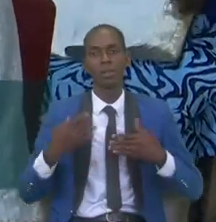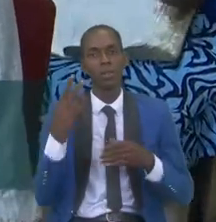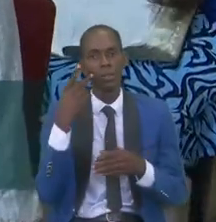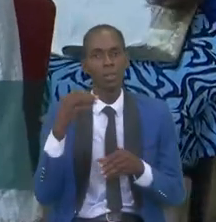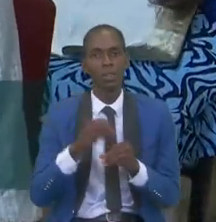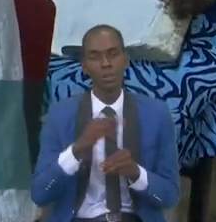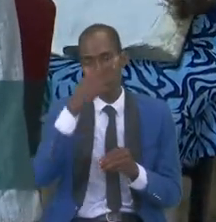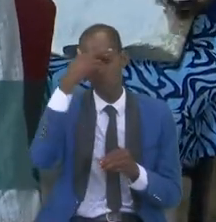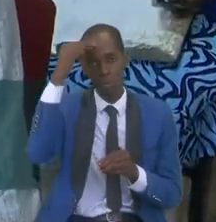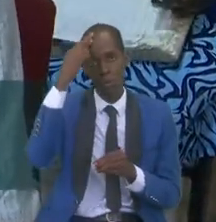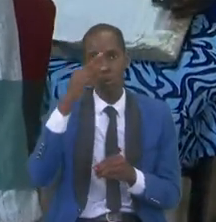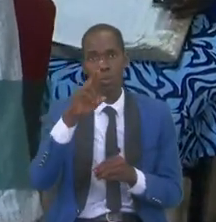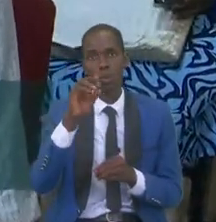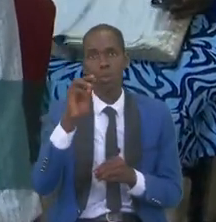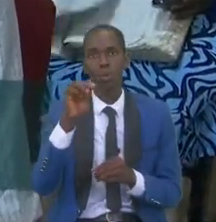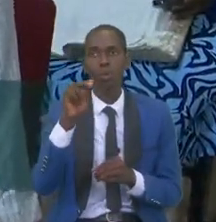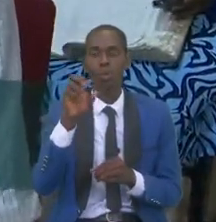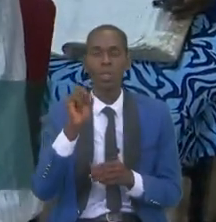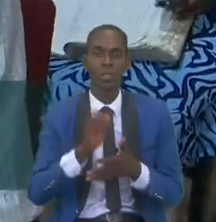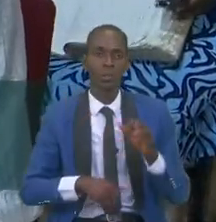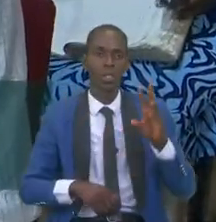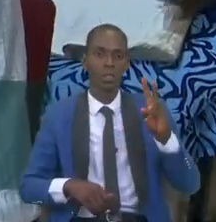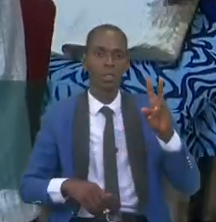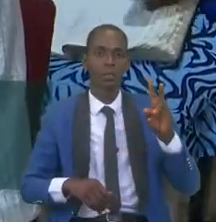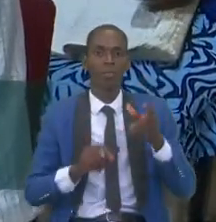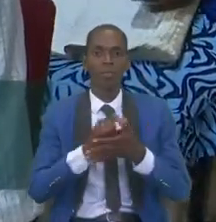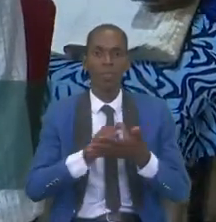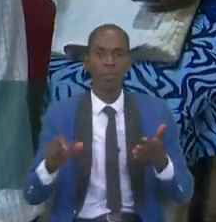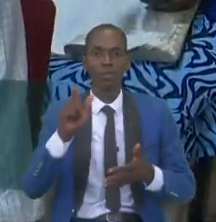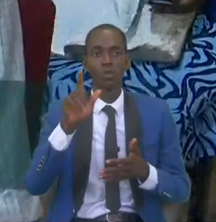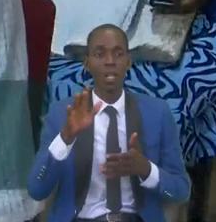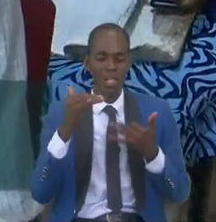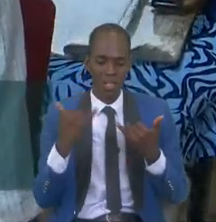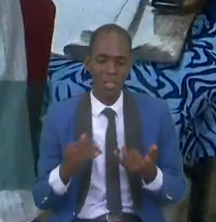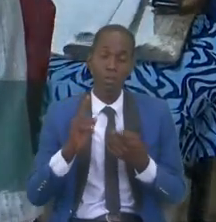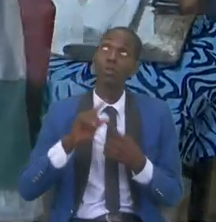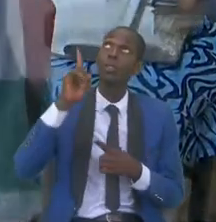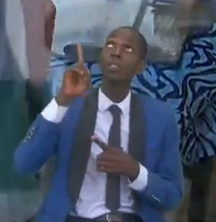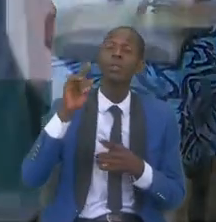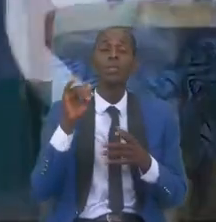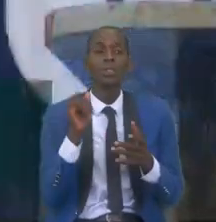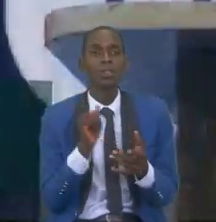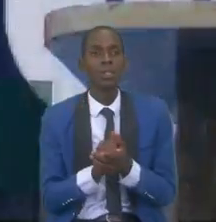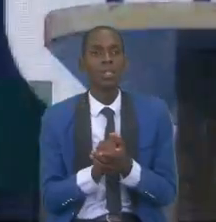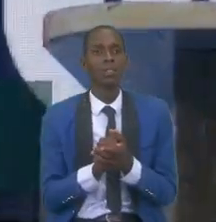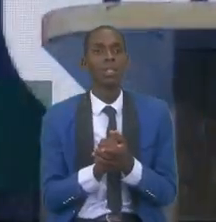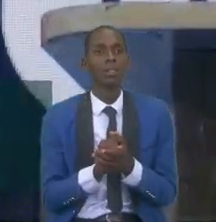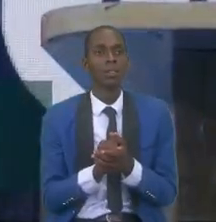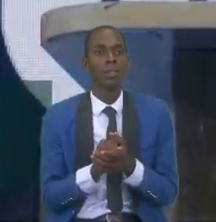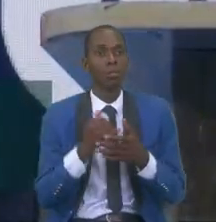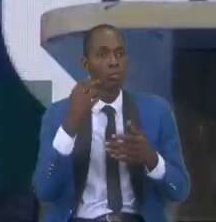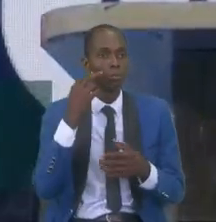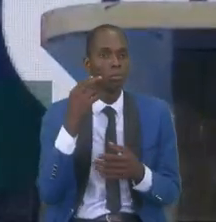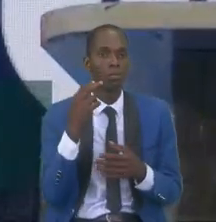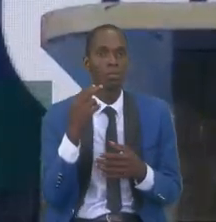verse 25, it says, now to him that is of power to establish you according